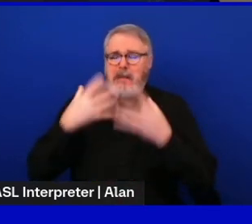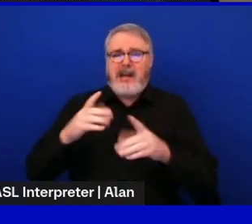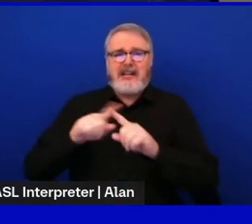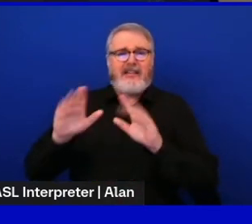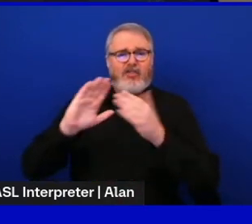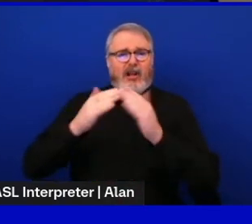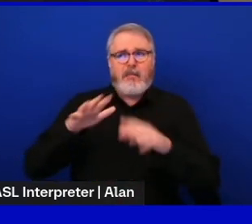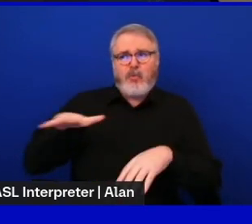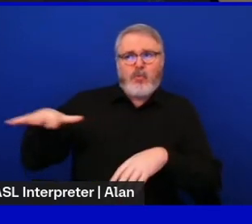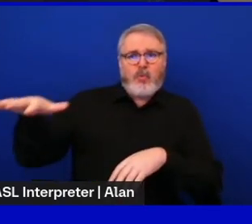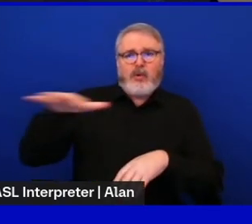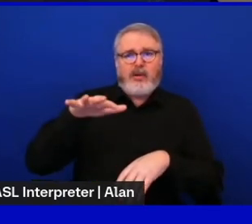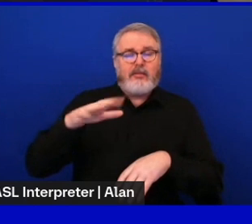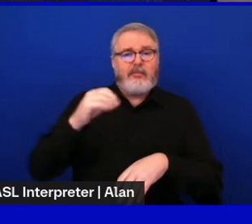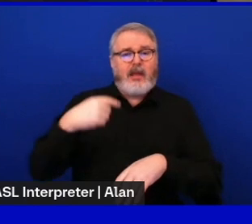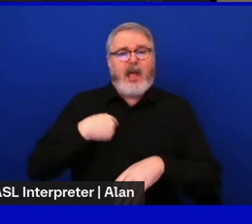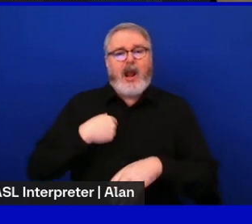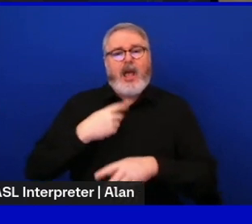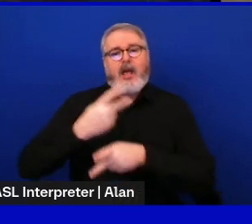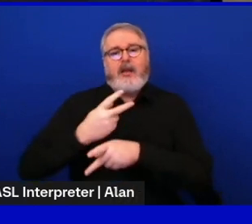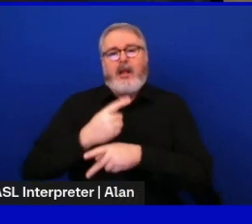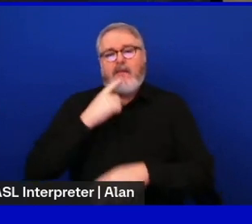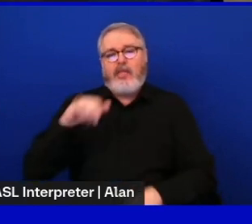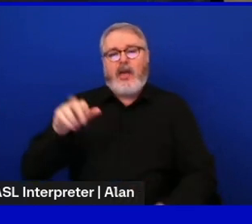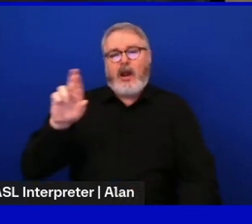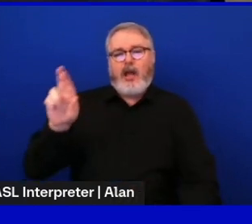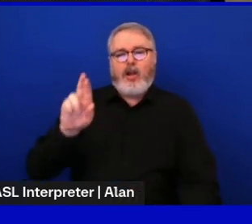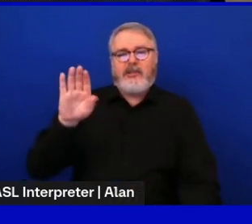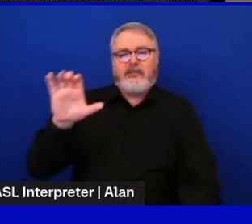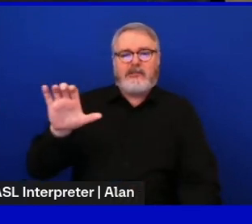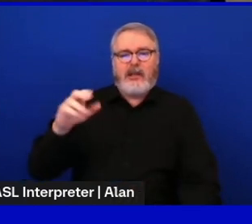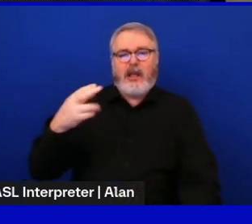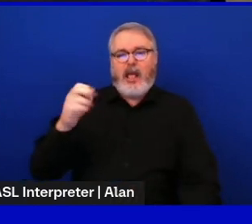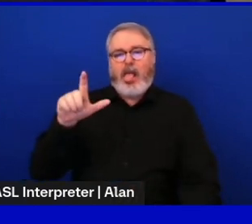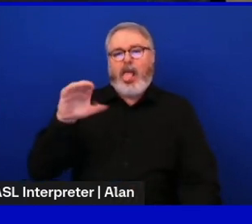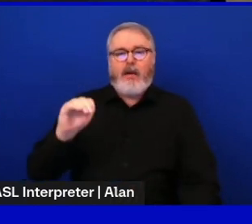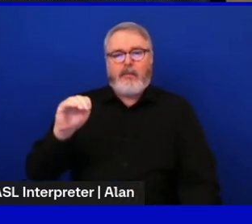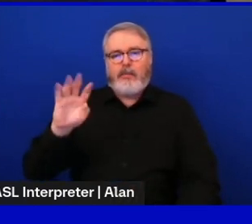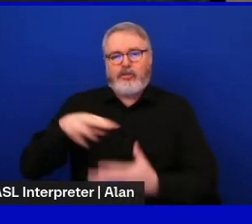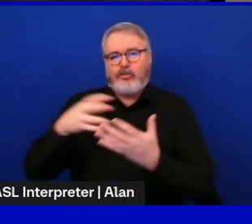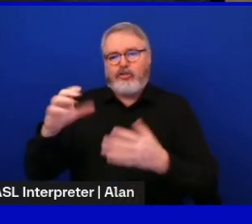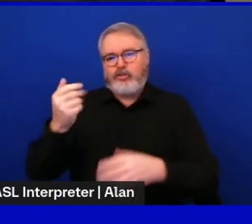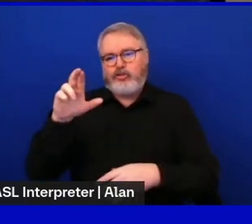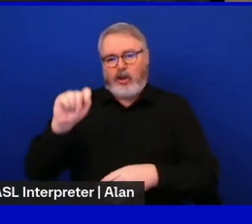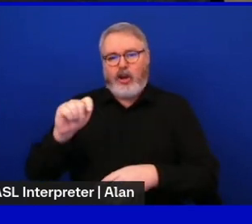one of the maintainers of the RVCD Helm chart, as well as some other